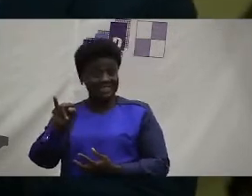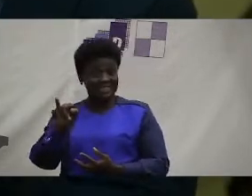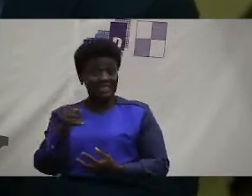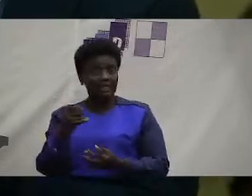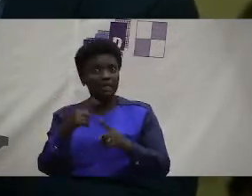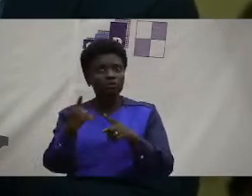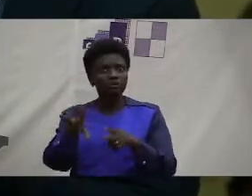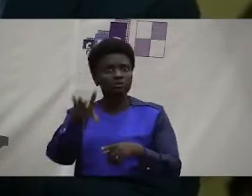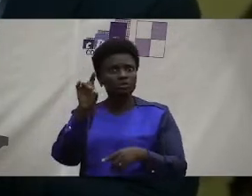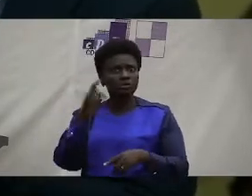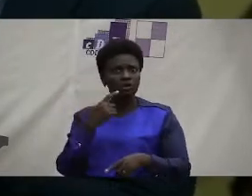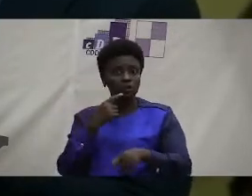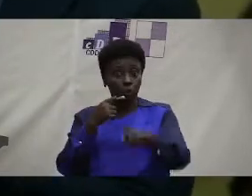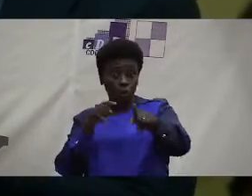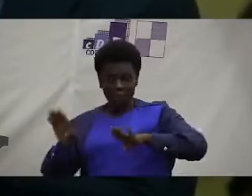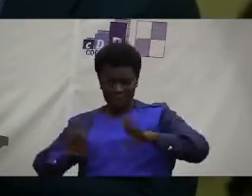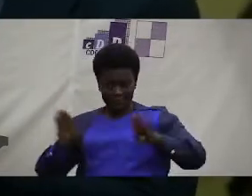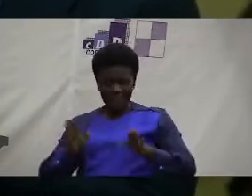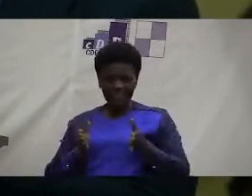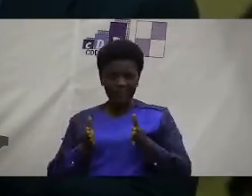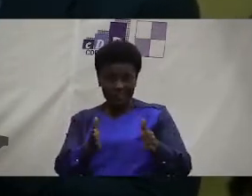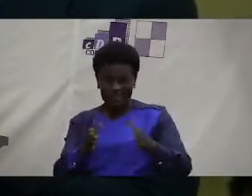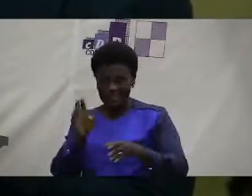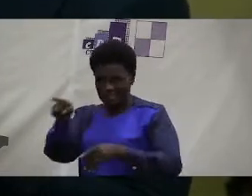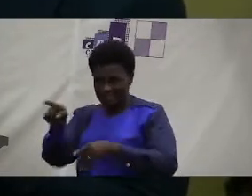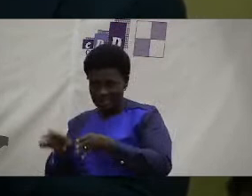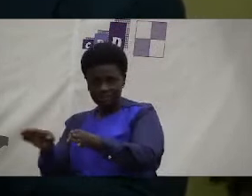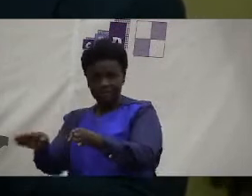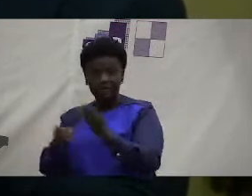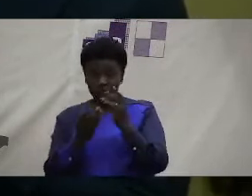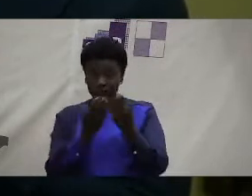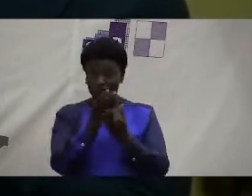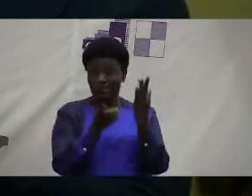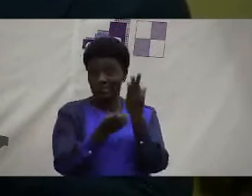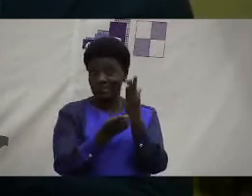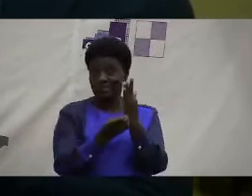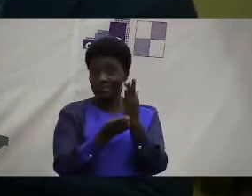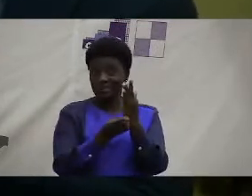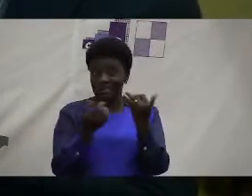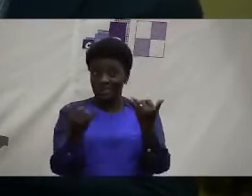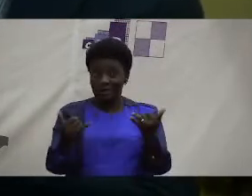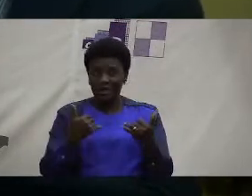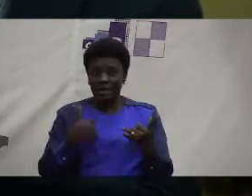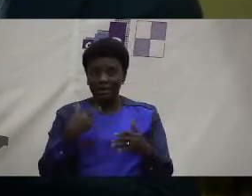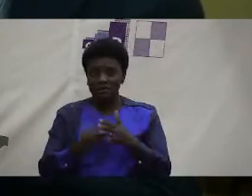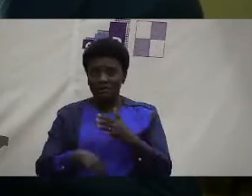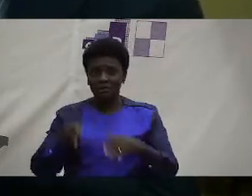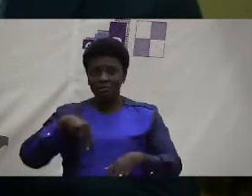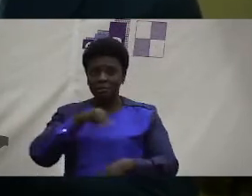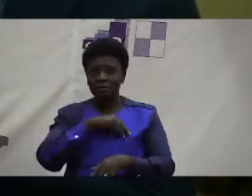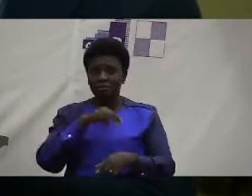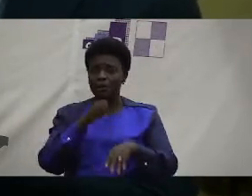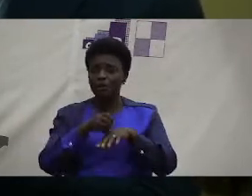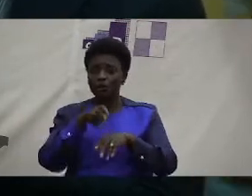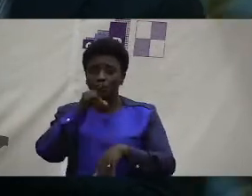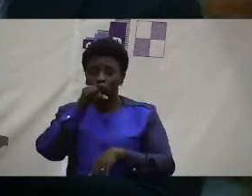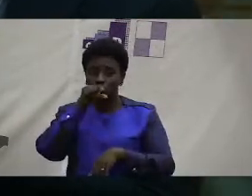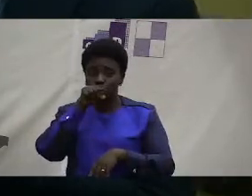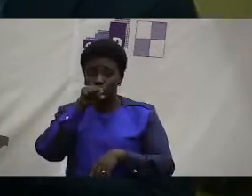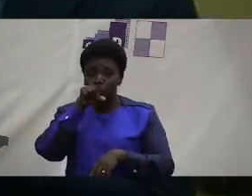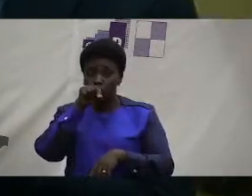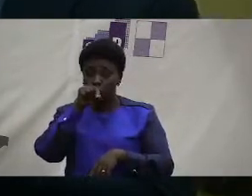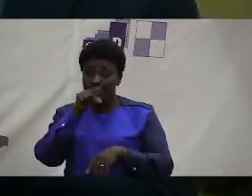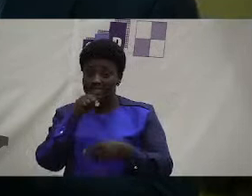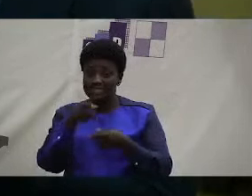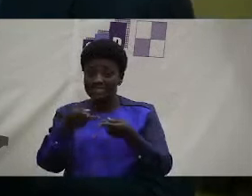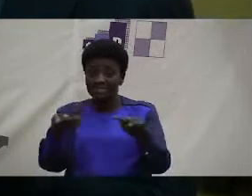behavior is like. This is very serious, especially looking at the fact that now we have a very prominent member amongst us on the Twitter space, and every day is